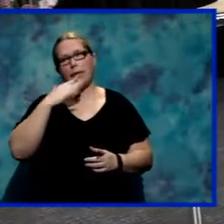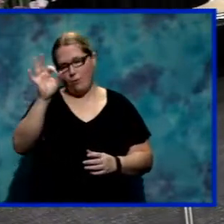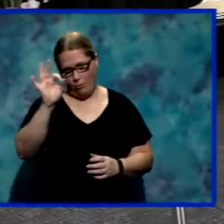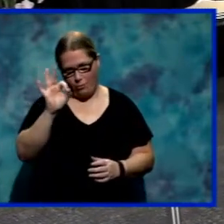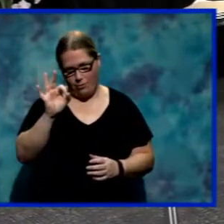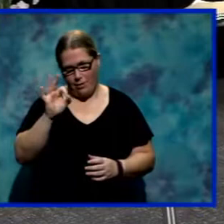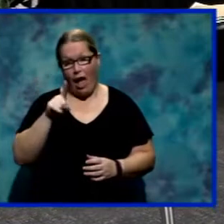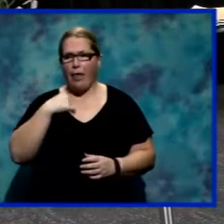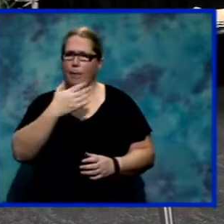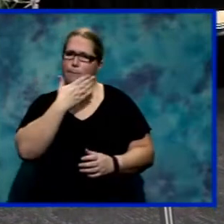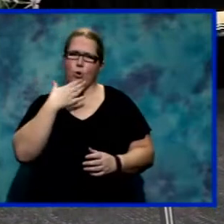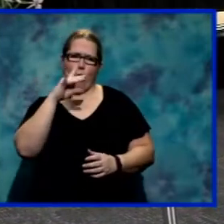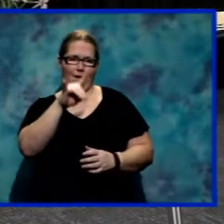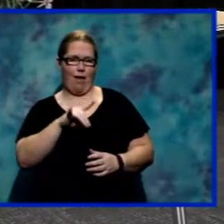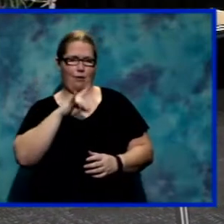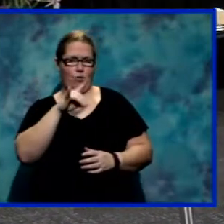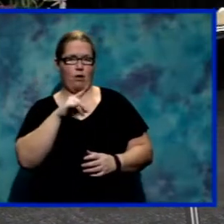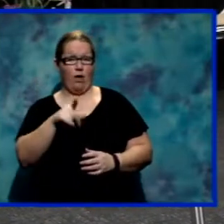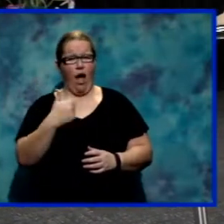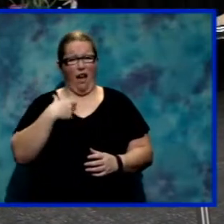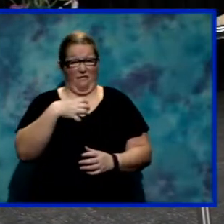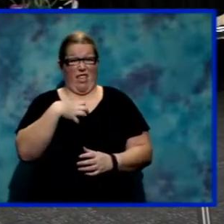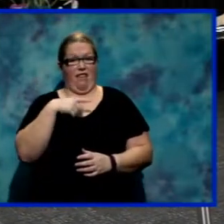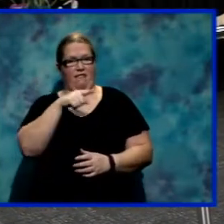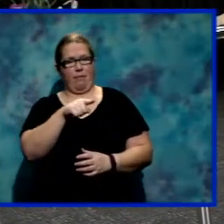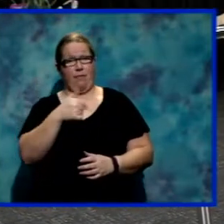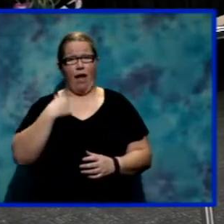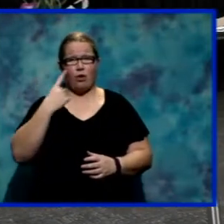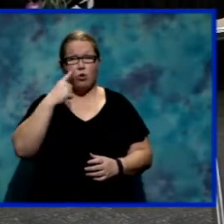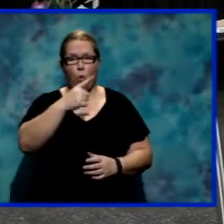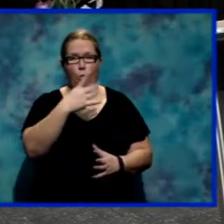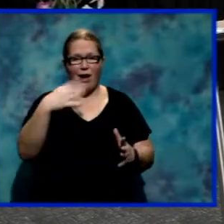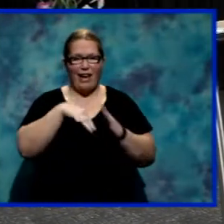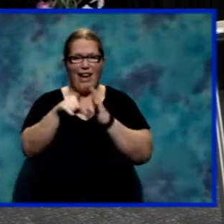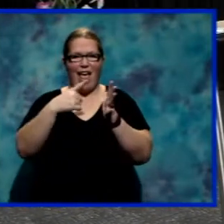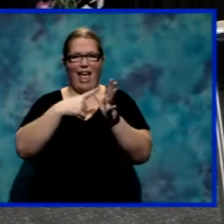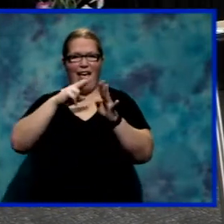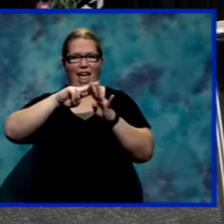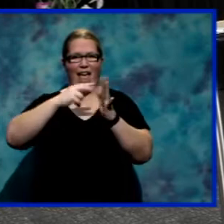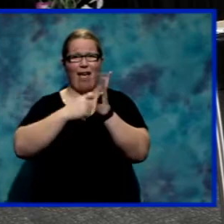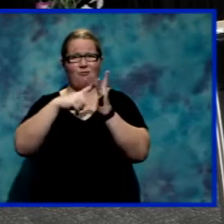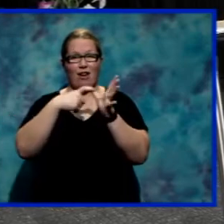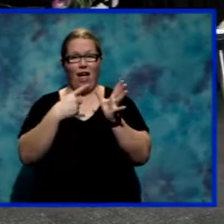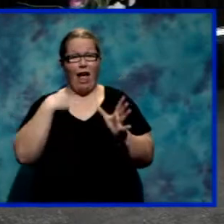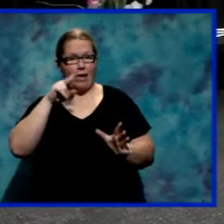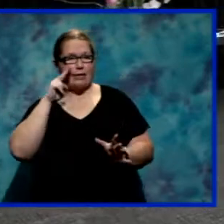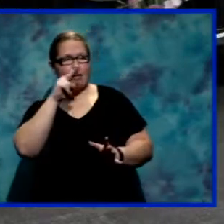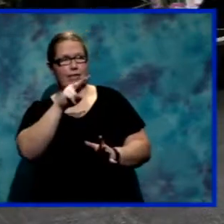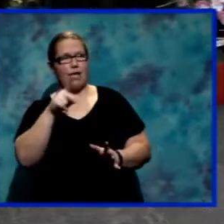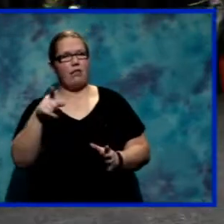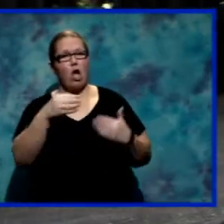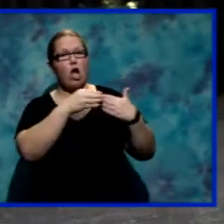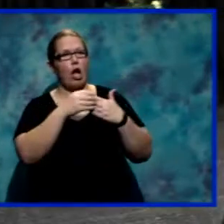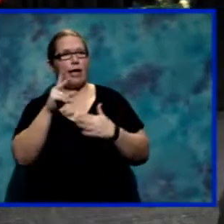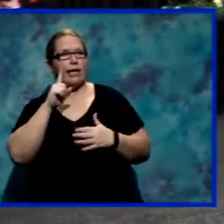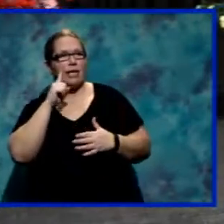I think they're beautiful animals. They're fierce, dangerous animals. I've seen one. Well, I saw one in a tree in Africa. I couldn't even see him for 5 minutes. The guide says, he